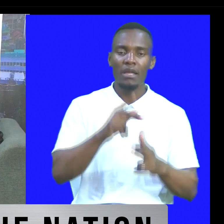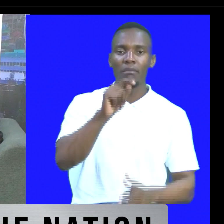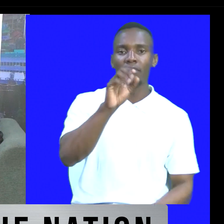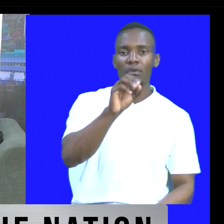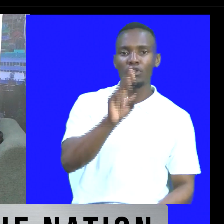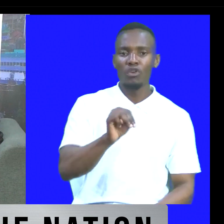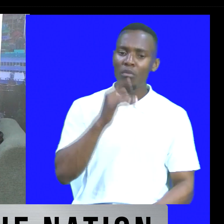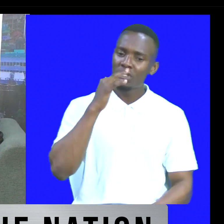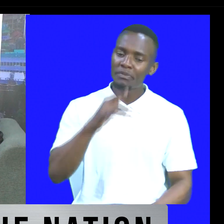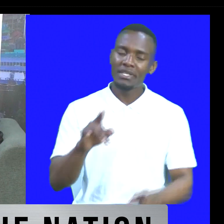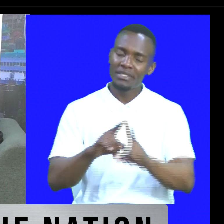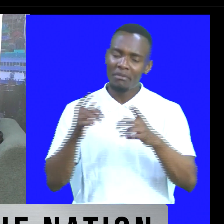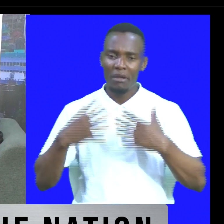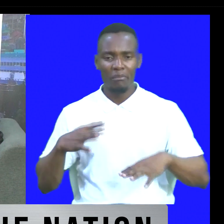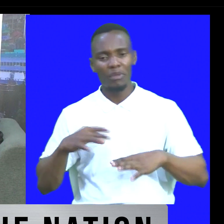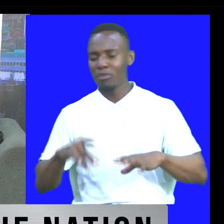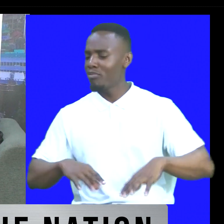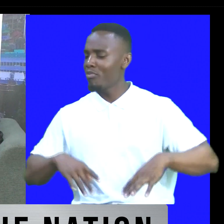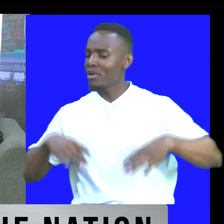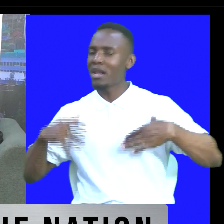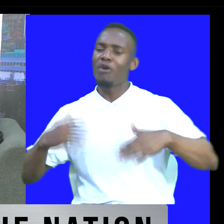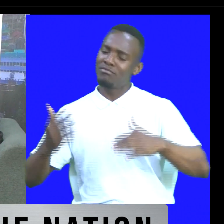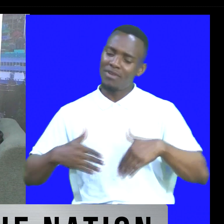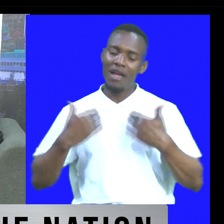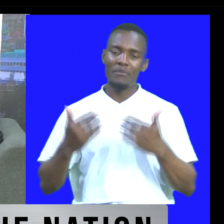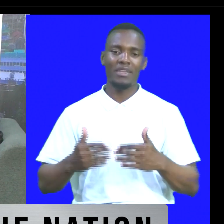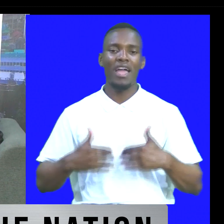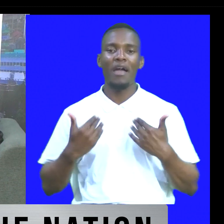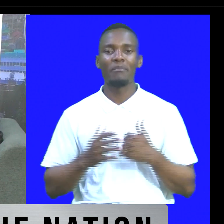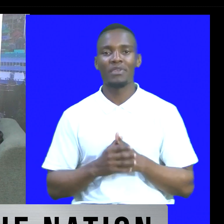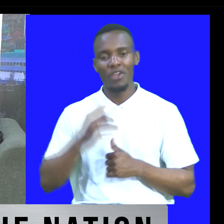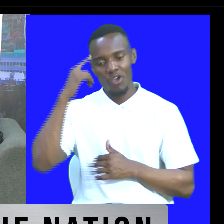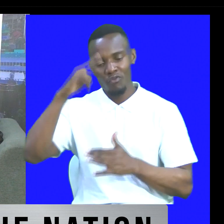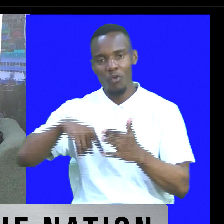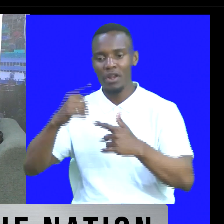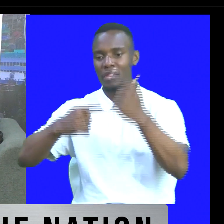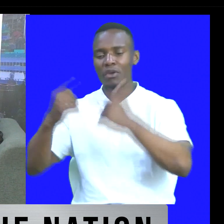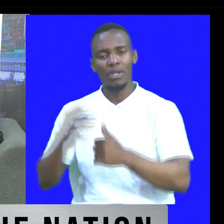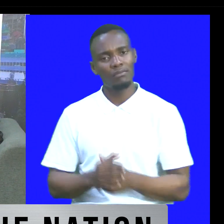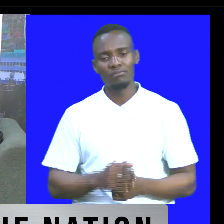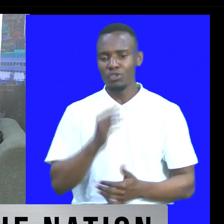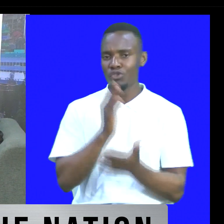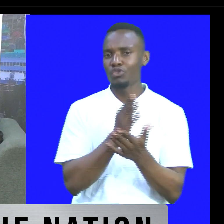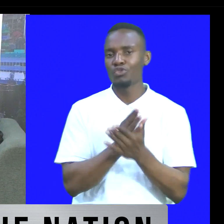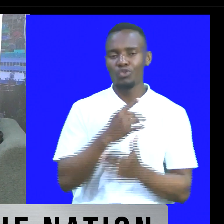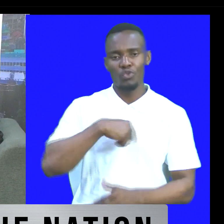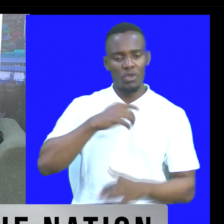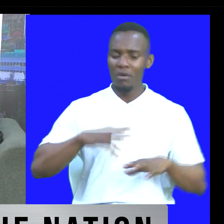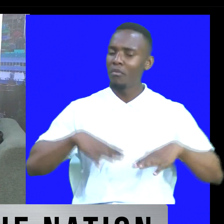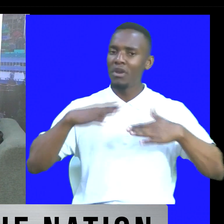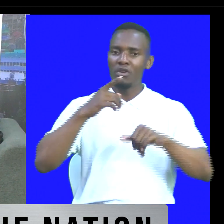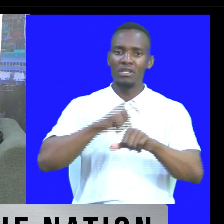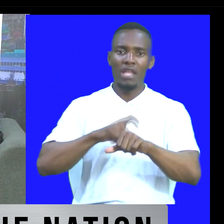so excited and proud to be Kenyan. Yeah, it makes you proud when you hear that a Kenyan is